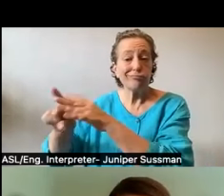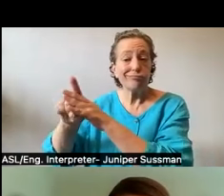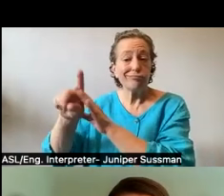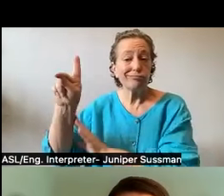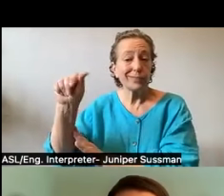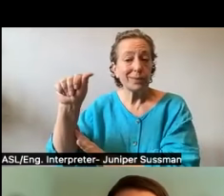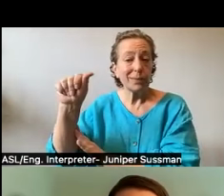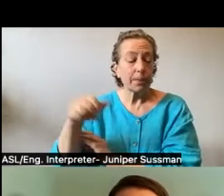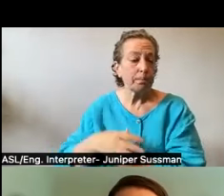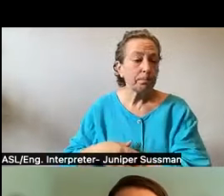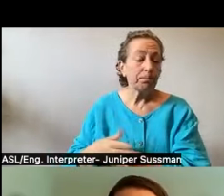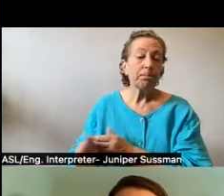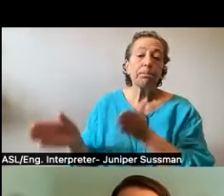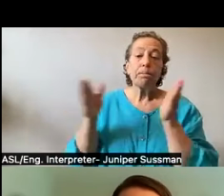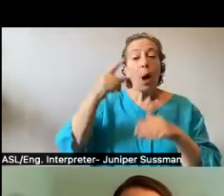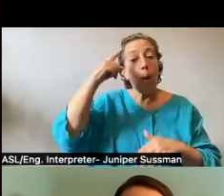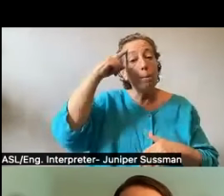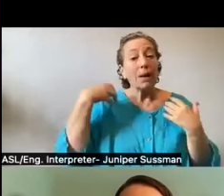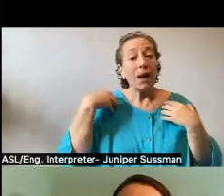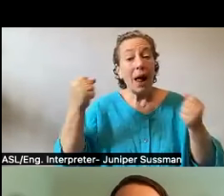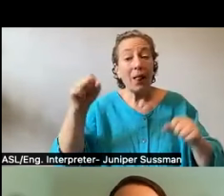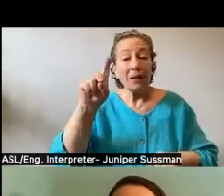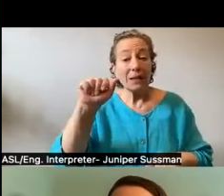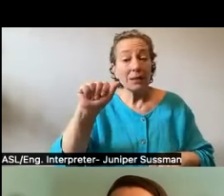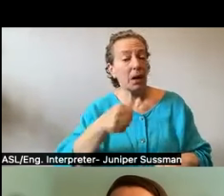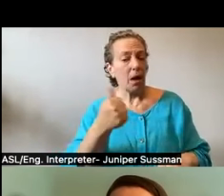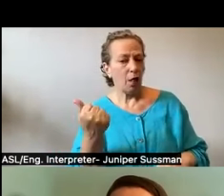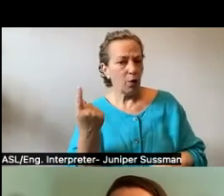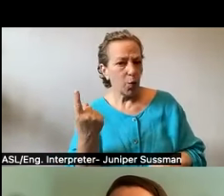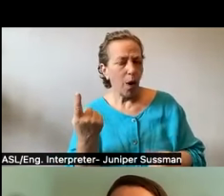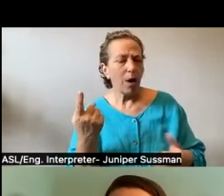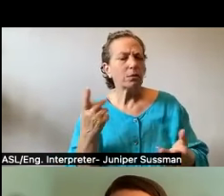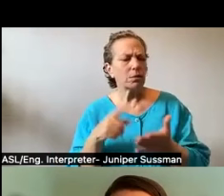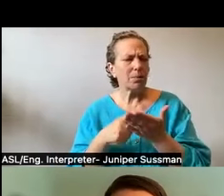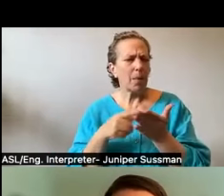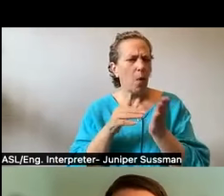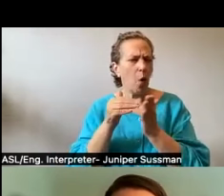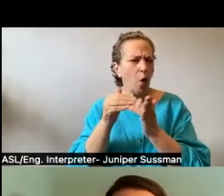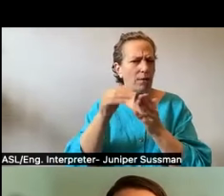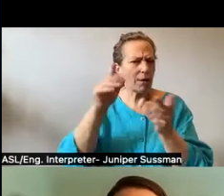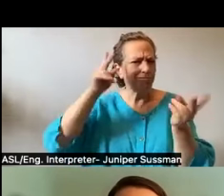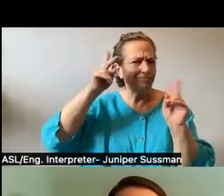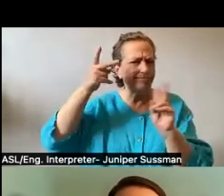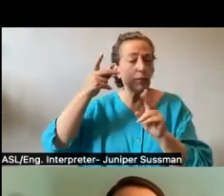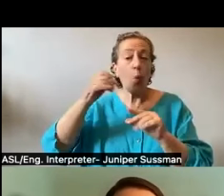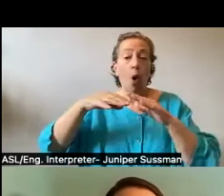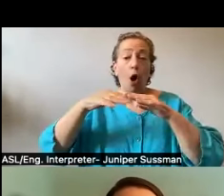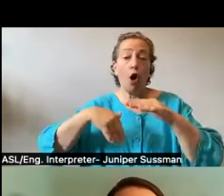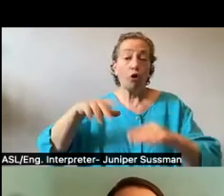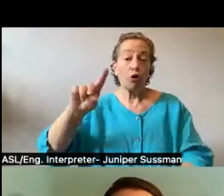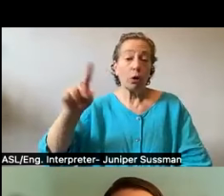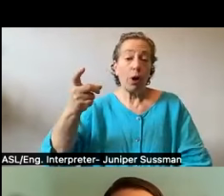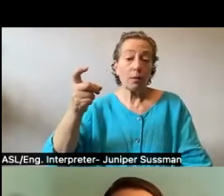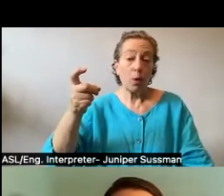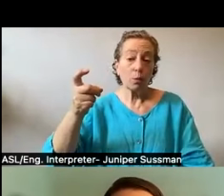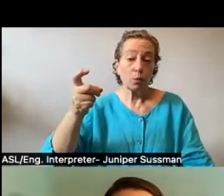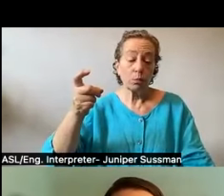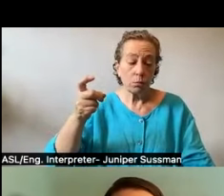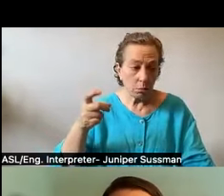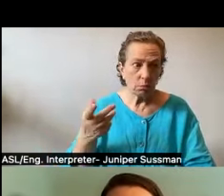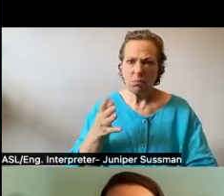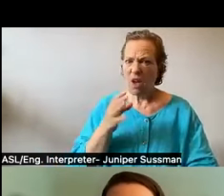health disabilities can be, as we probably know, misunderstood or even underdiagnosed, but can affect a lot of different